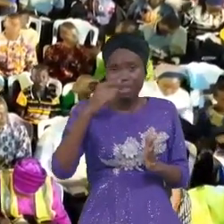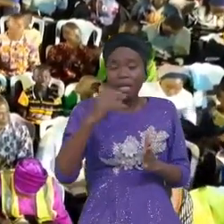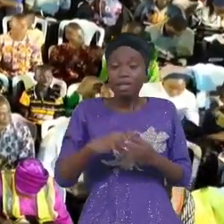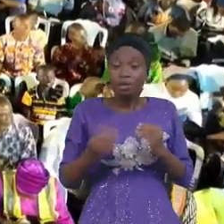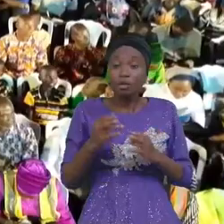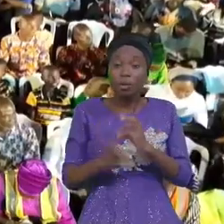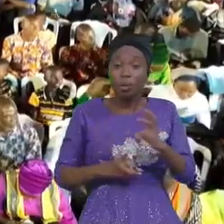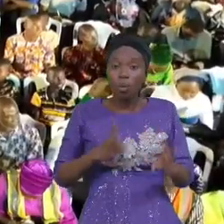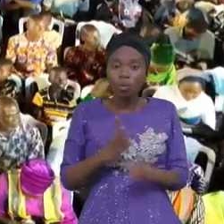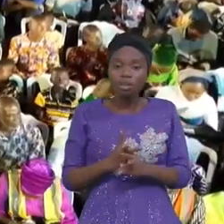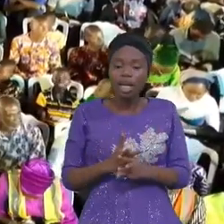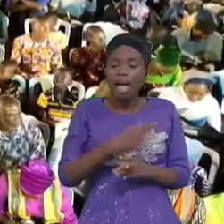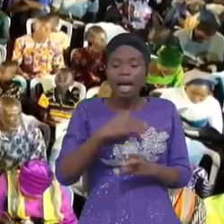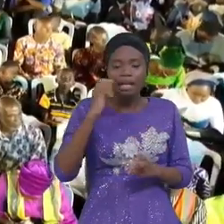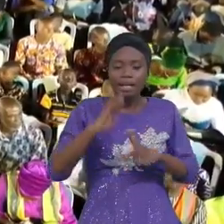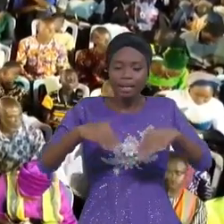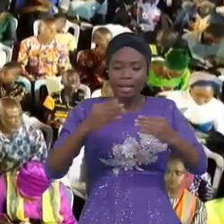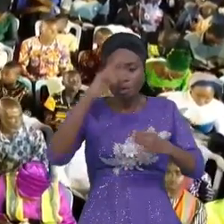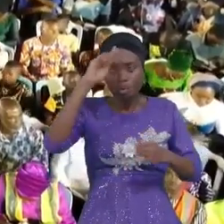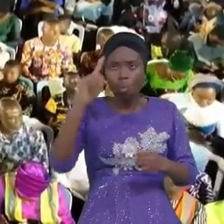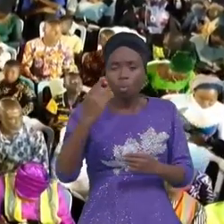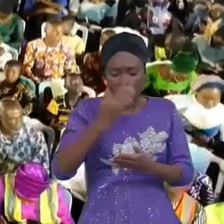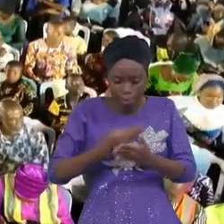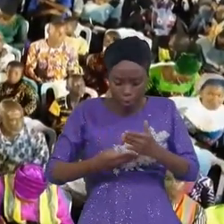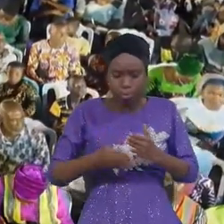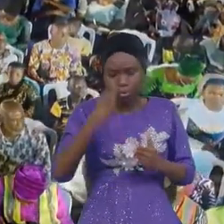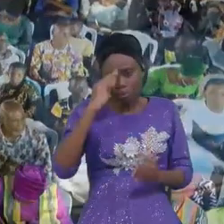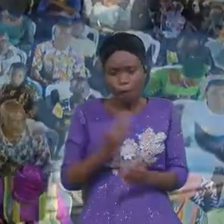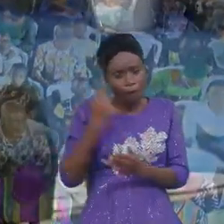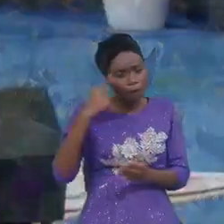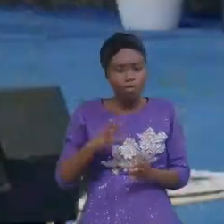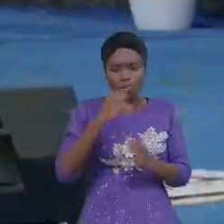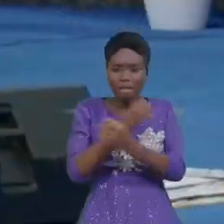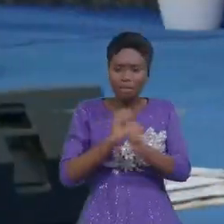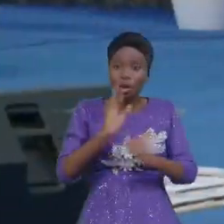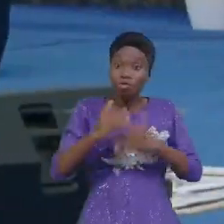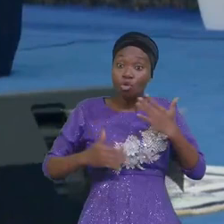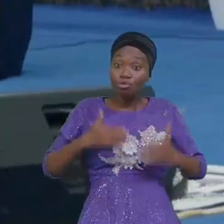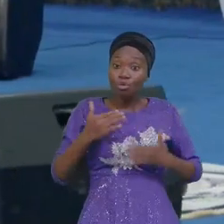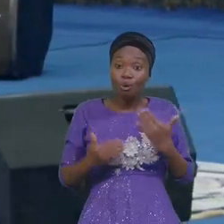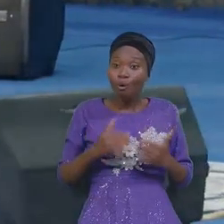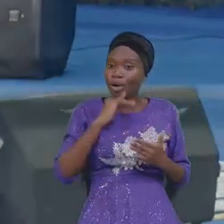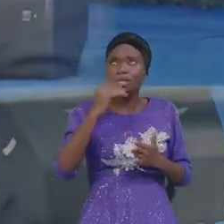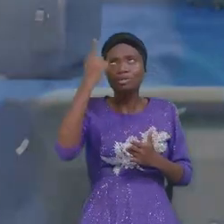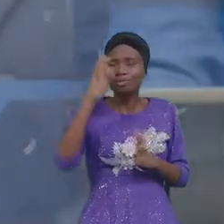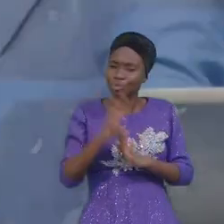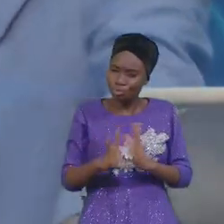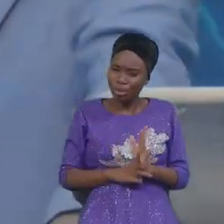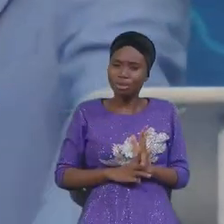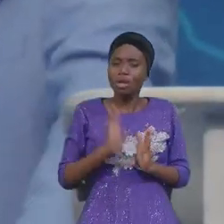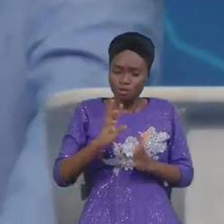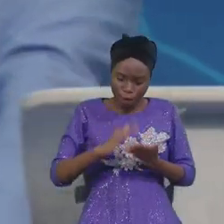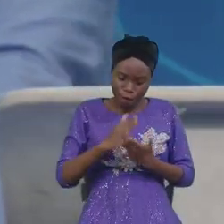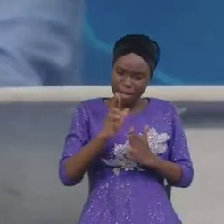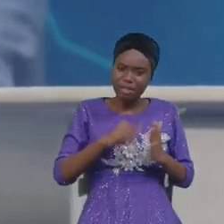and he gave his only begotten son for your salvation. Your joy is God's will. Your forgiveness